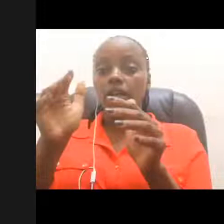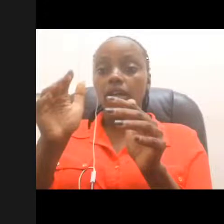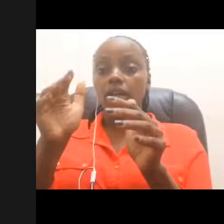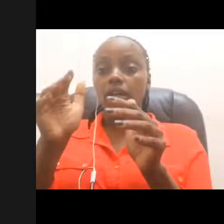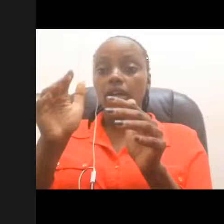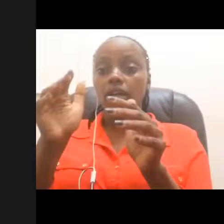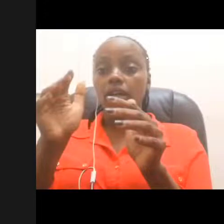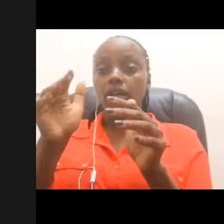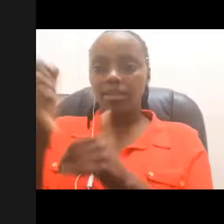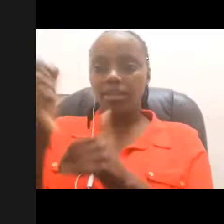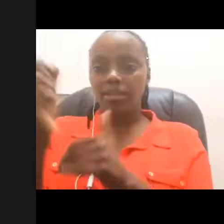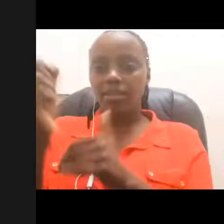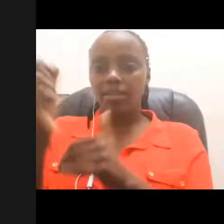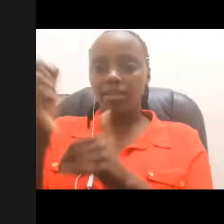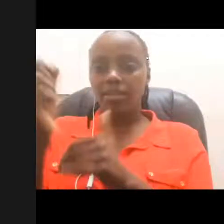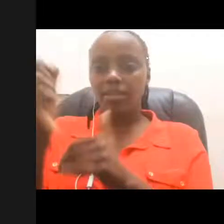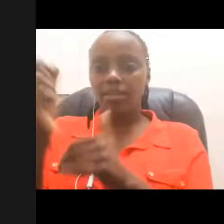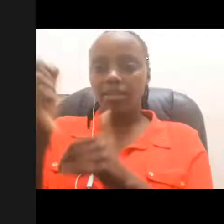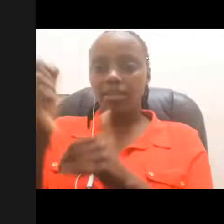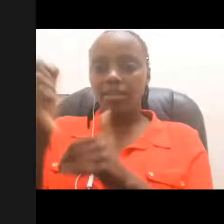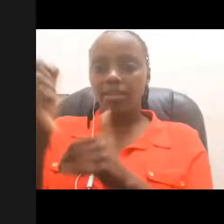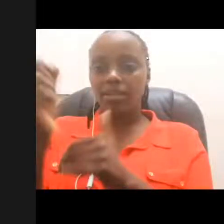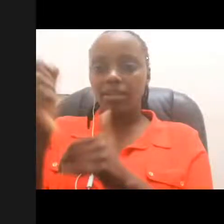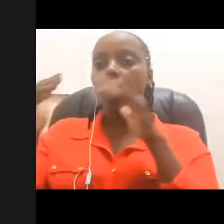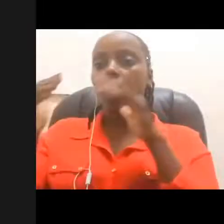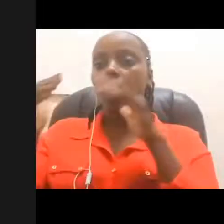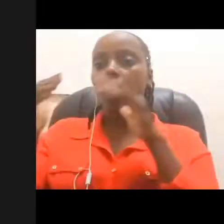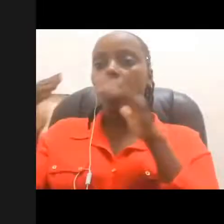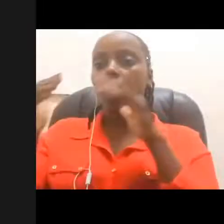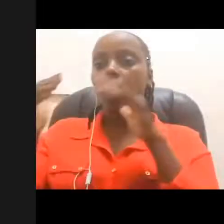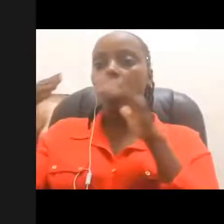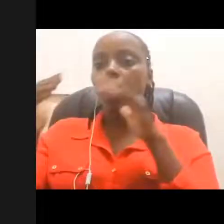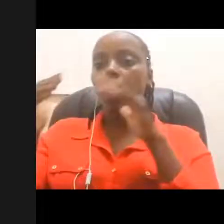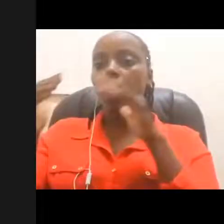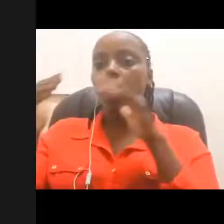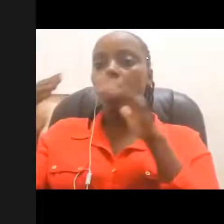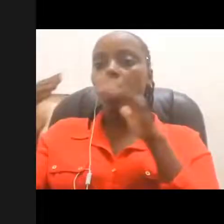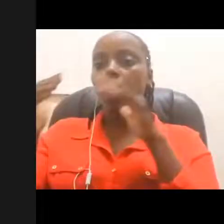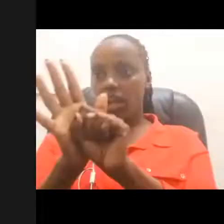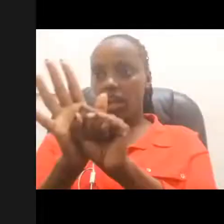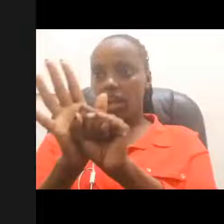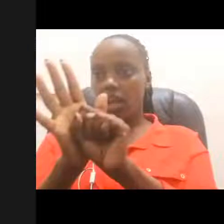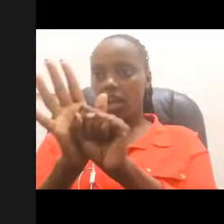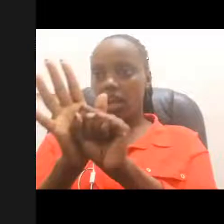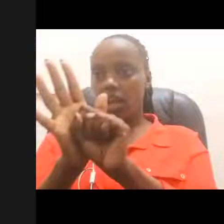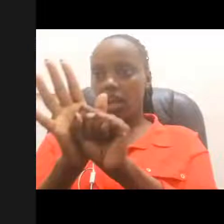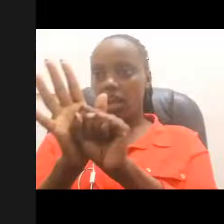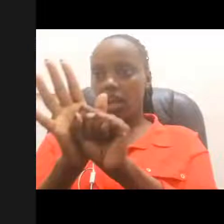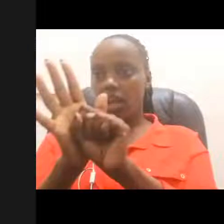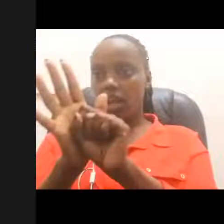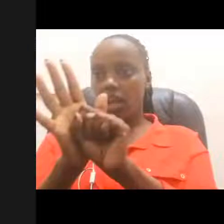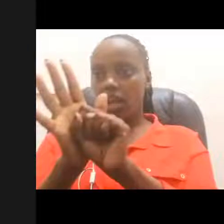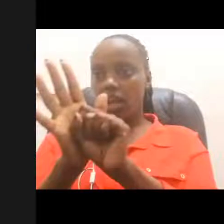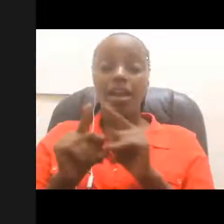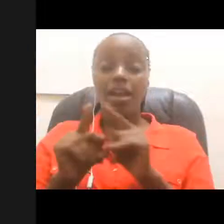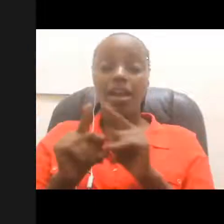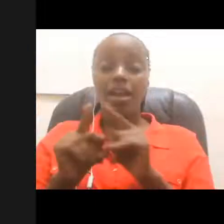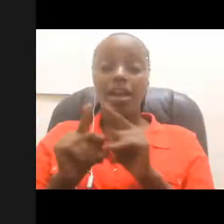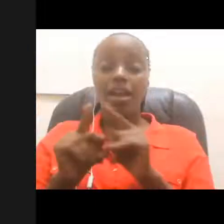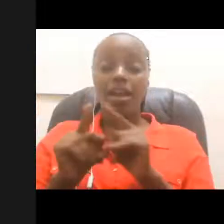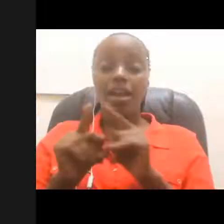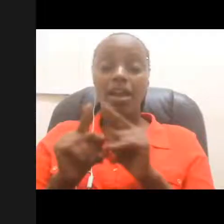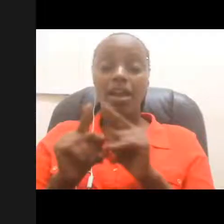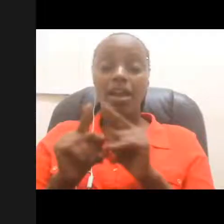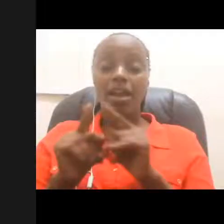months as we try to figure out our way out of the COVID-19 pandemic. And I'm glad that we've been able to all come together and adapt